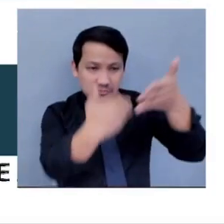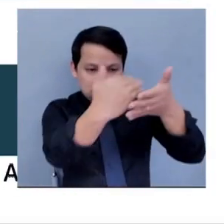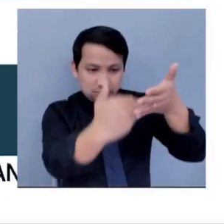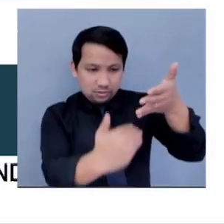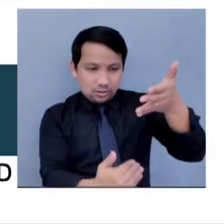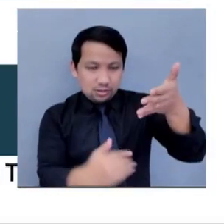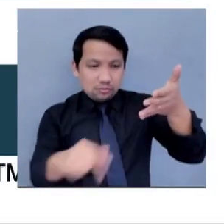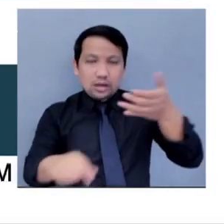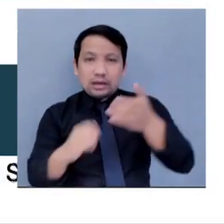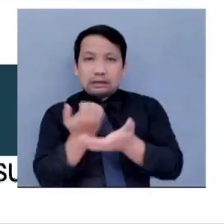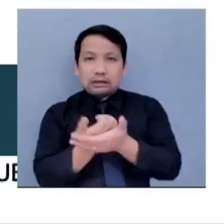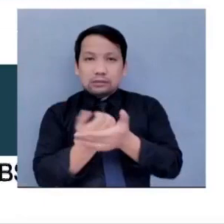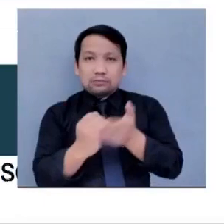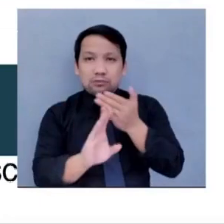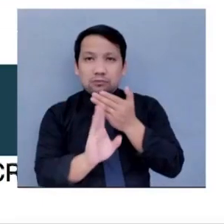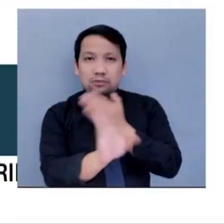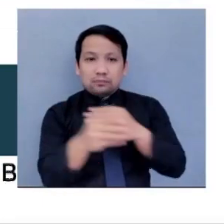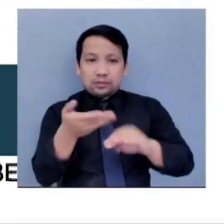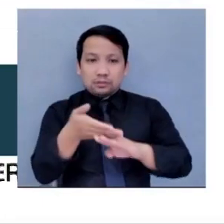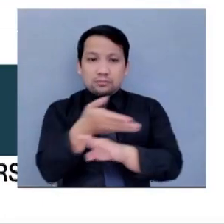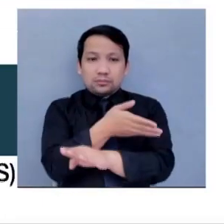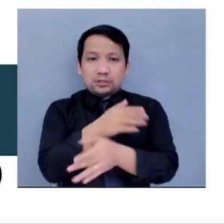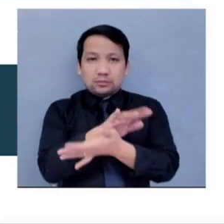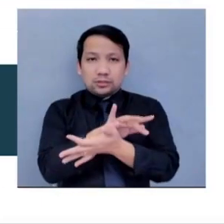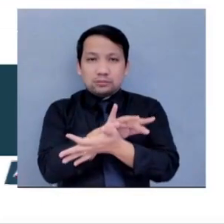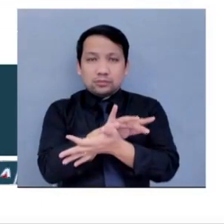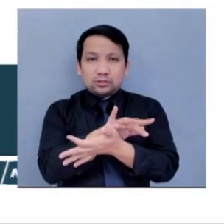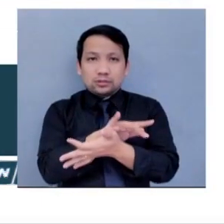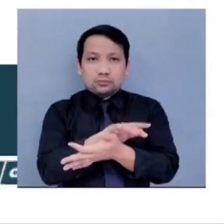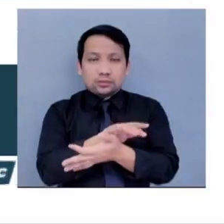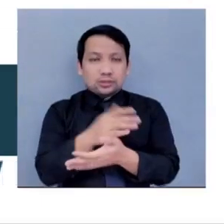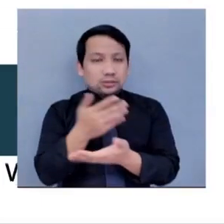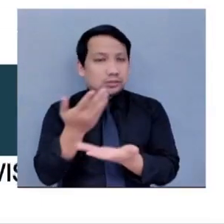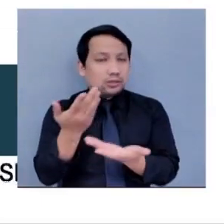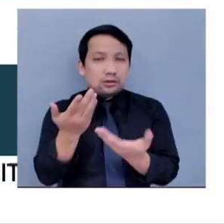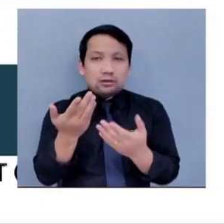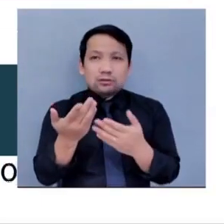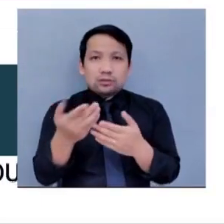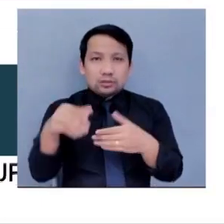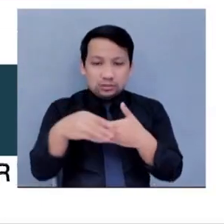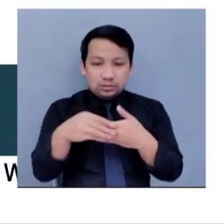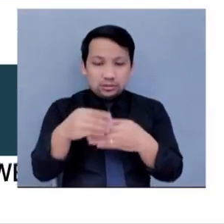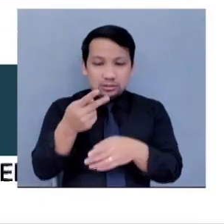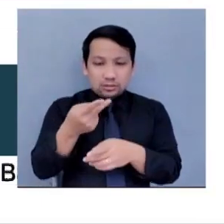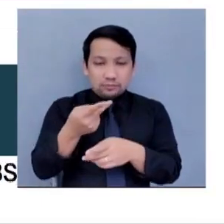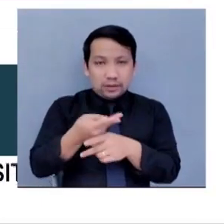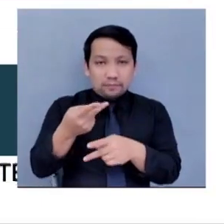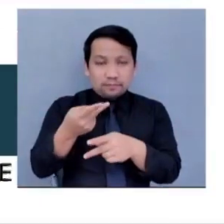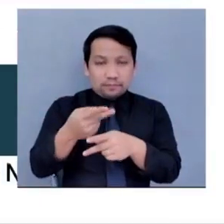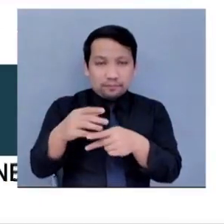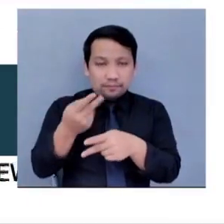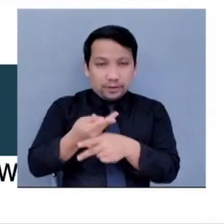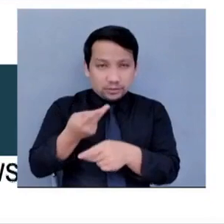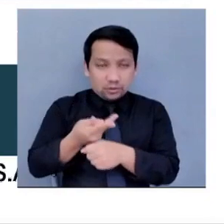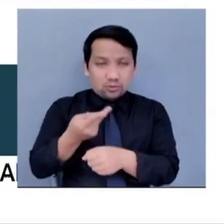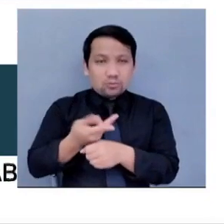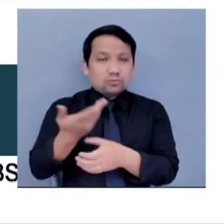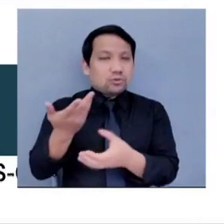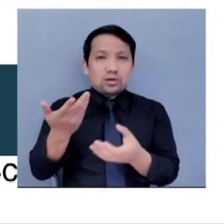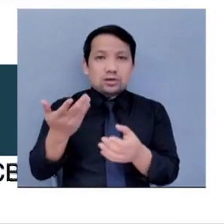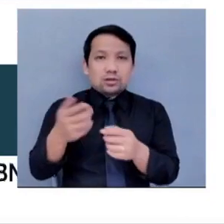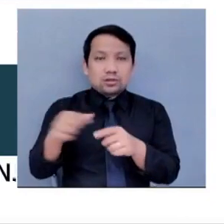to pre-pandemic levels in peso terms at constant 2018 prices. So that's one. And the other supporting